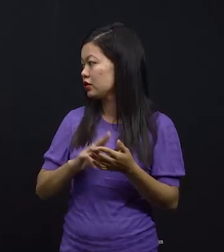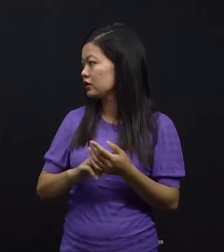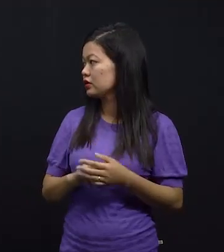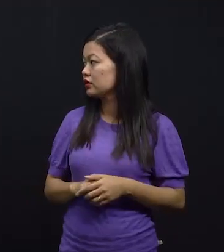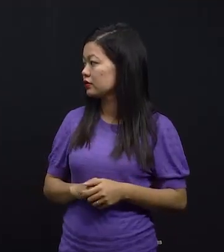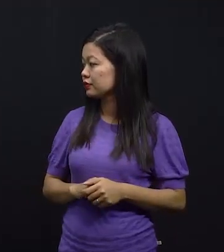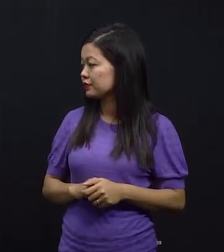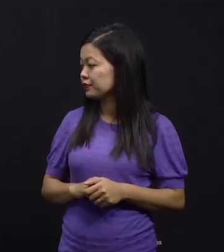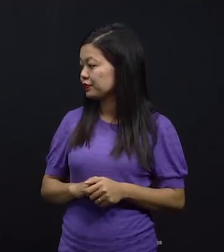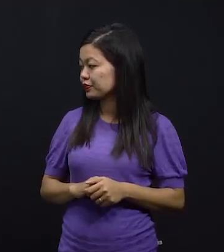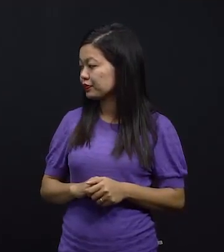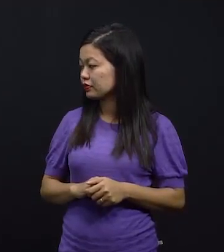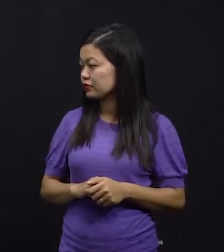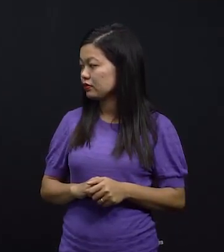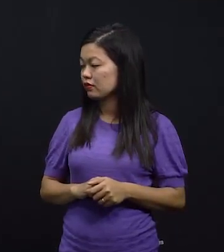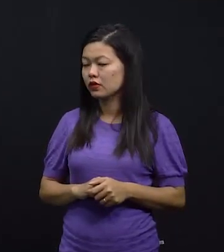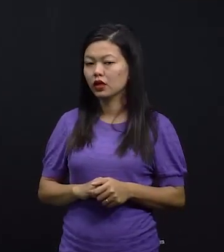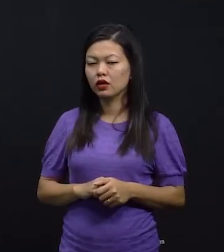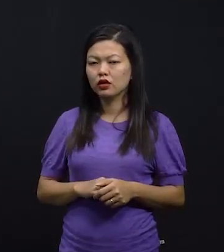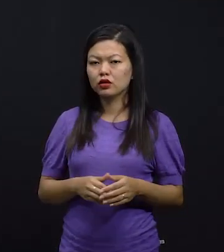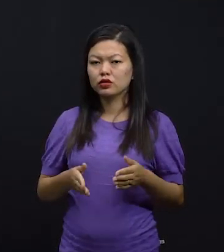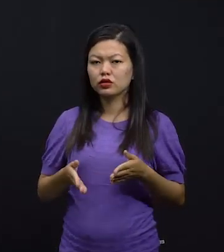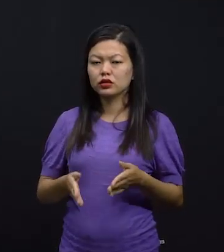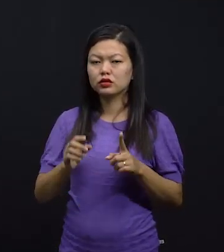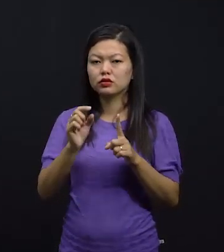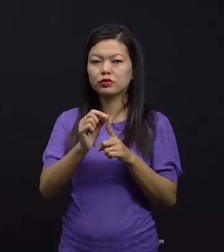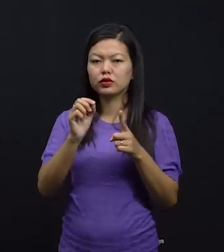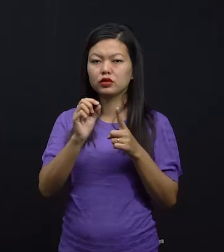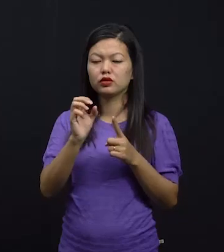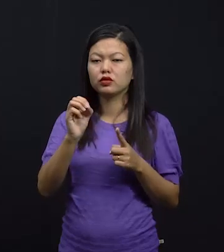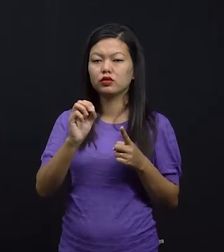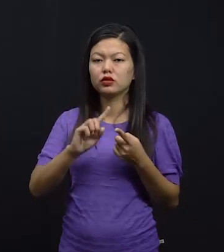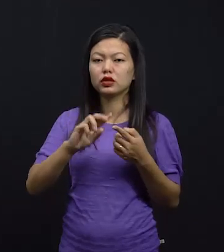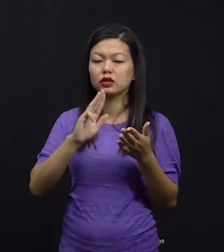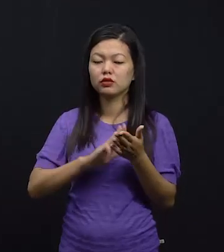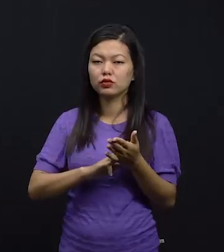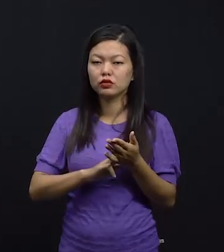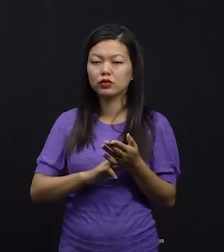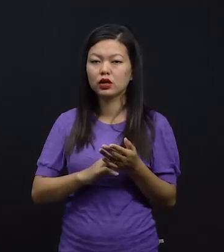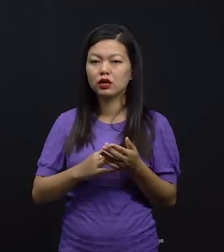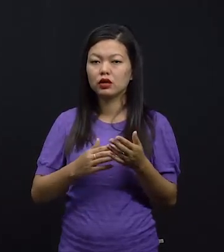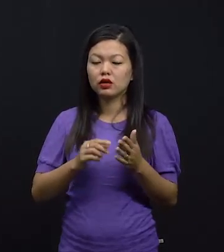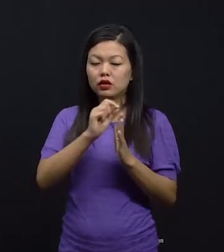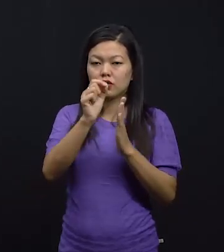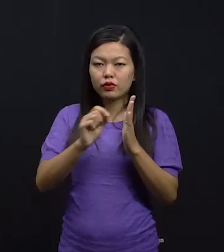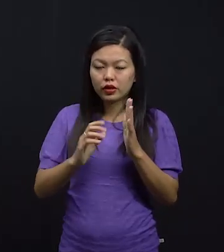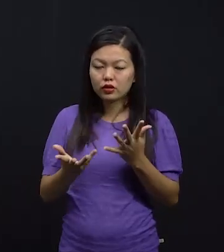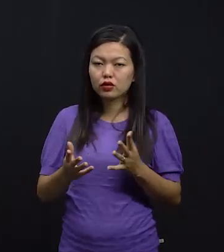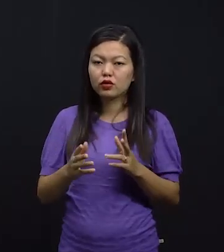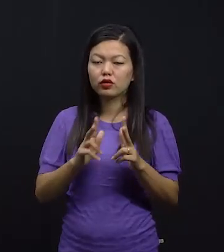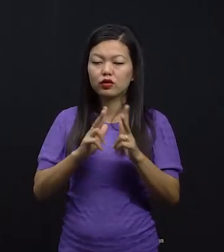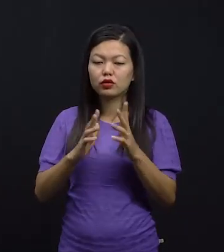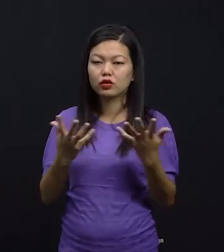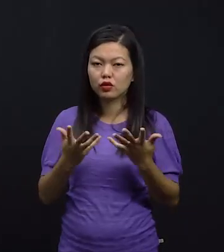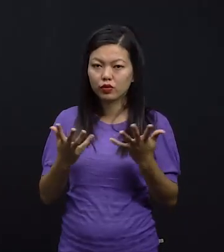written. And in the poem, the poet discusses about the qualities that he sees. And this poem